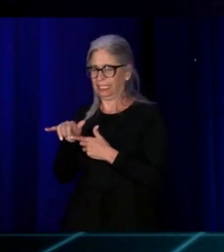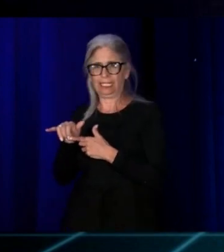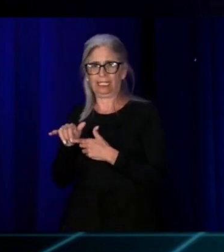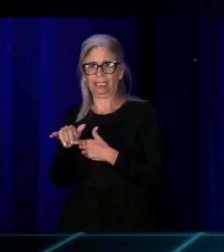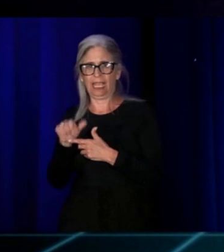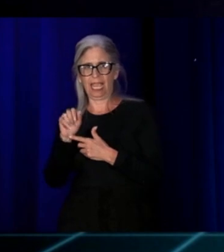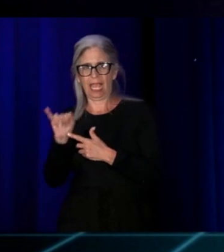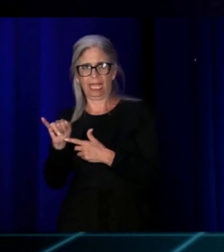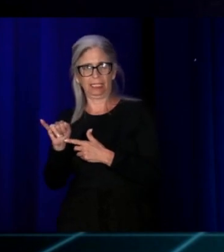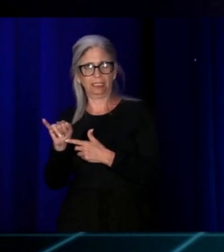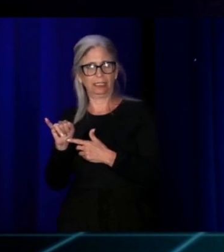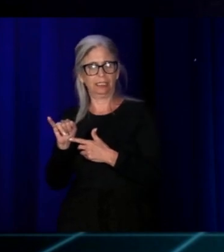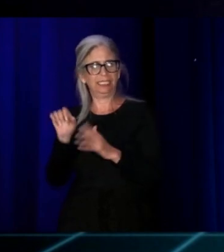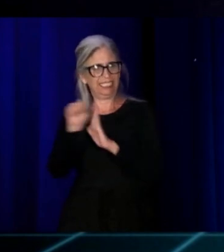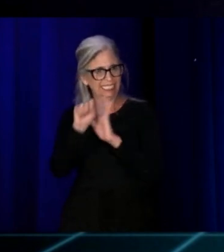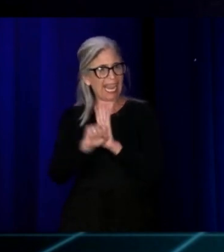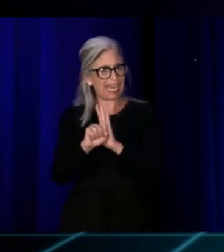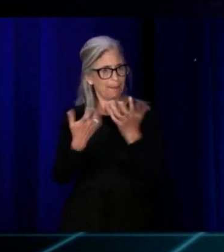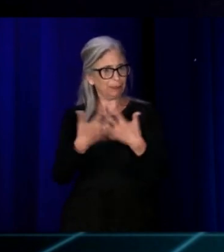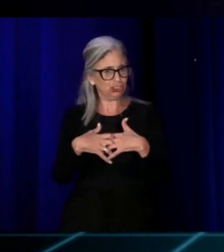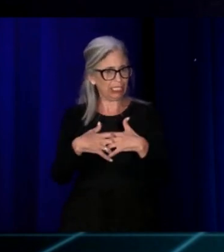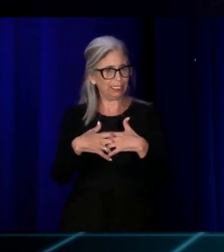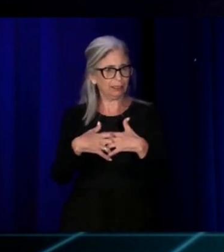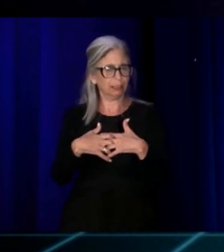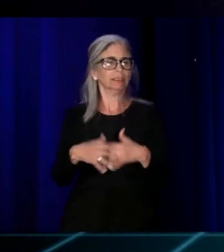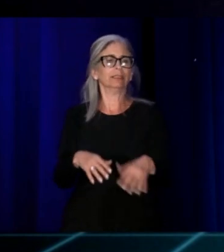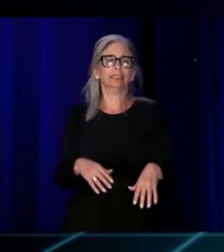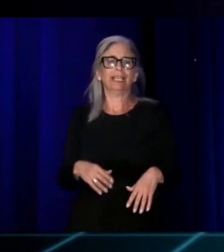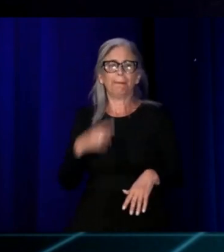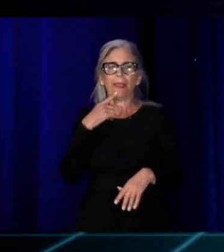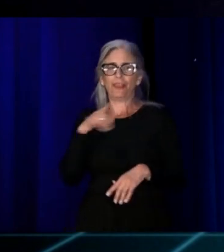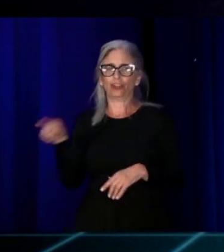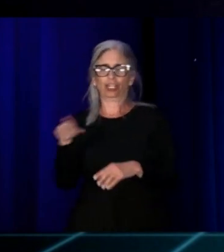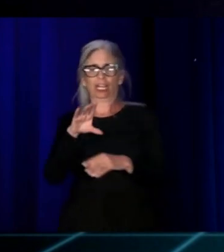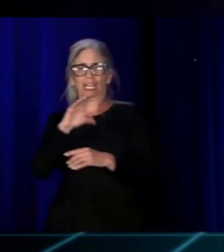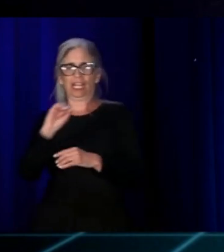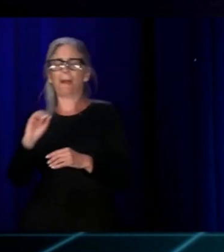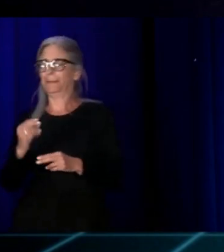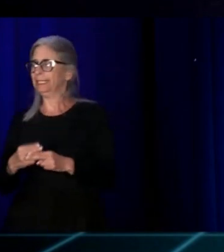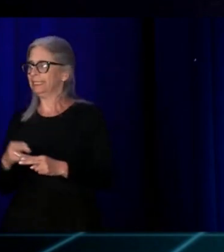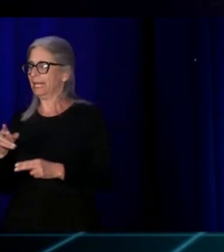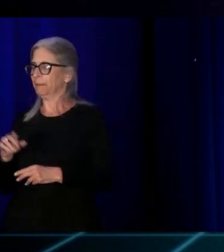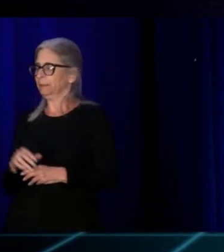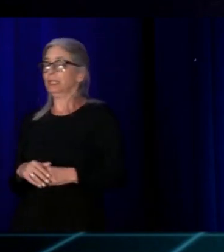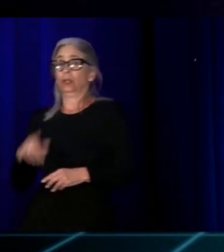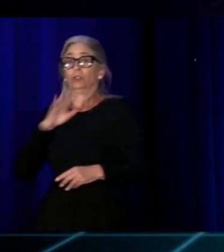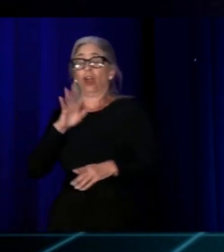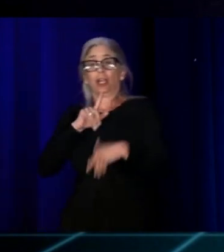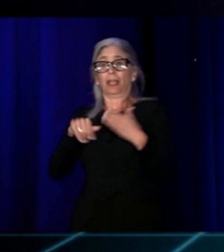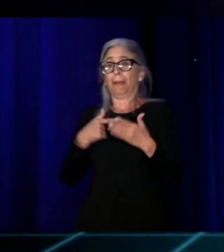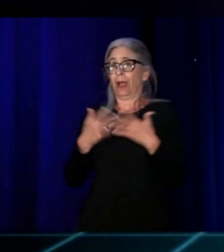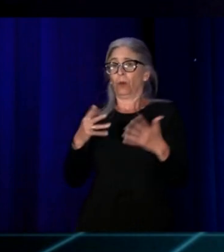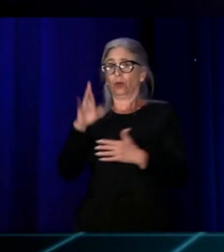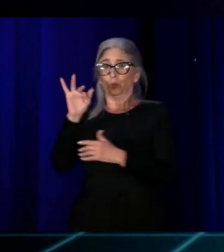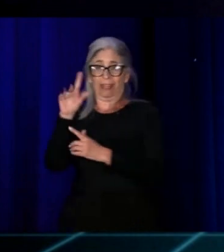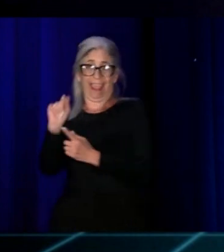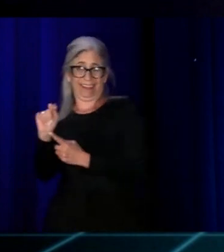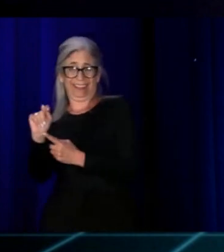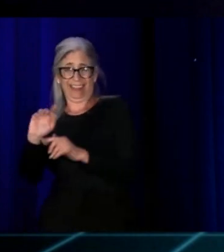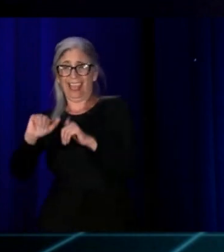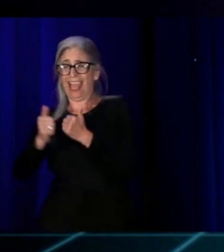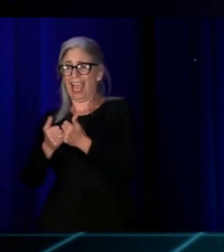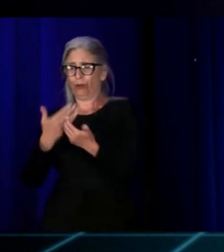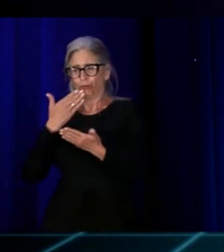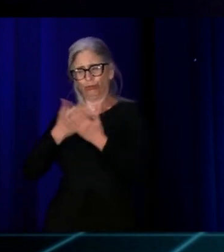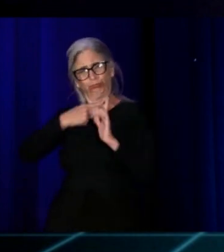a React conference. We should probably talk about React. All right, all right. So we are going to talk about React and how good